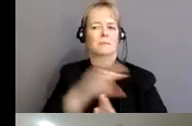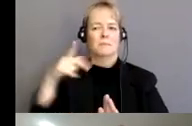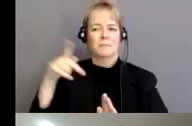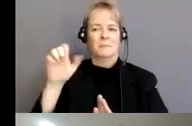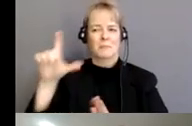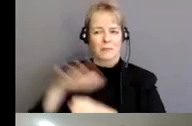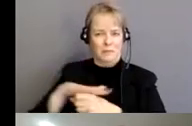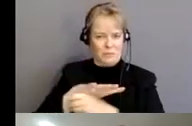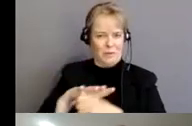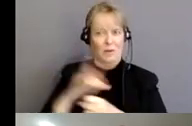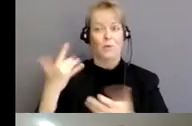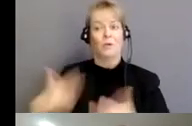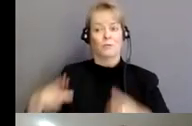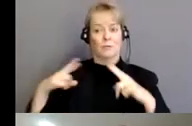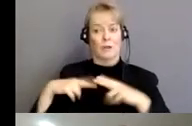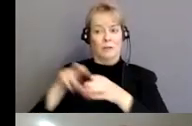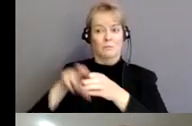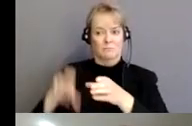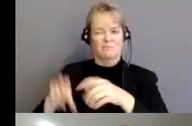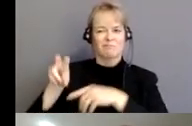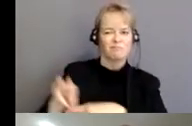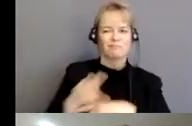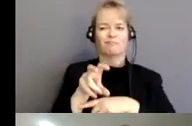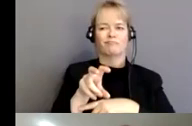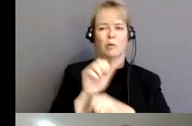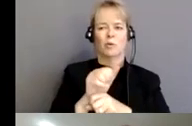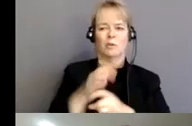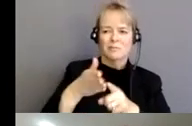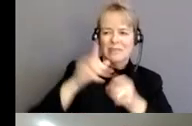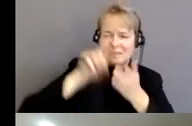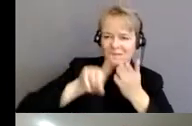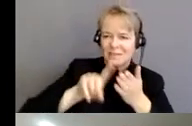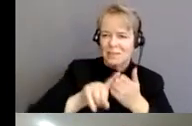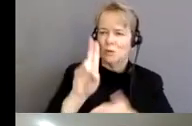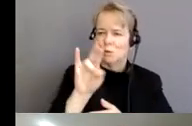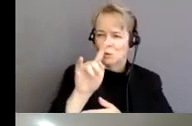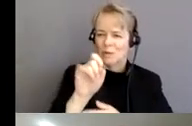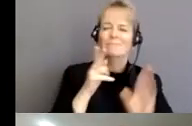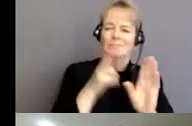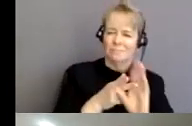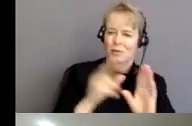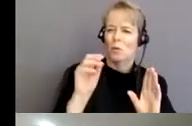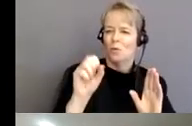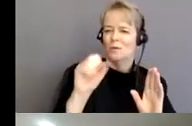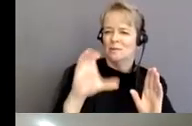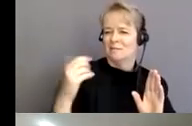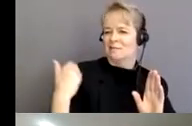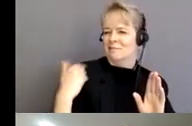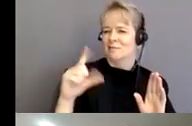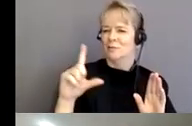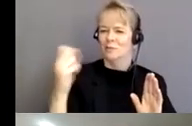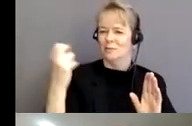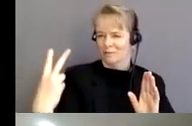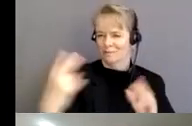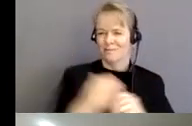from that, got into some specialized investigations unit, and he had joined the Ontario Securities Commission in 2012. So I'm